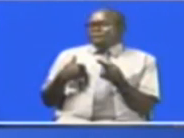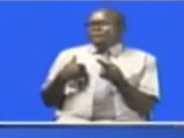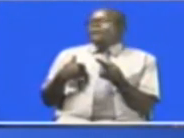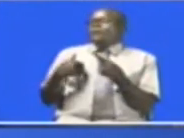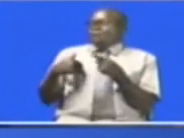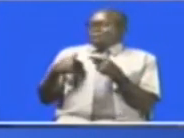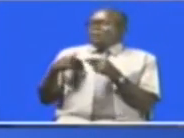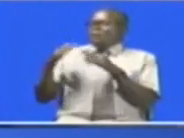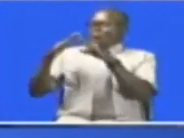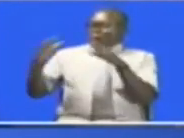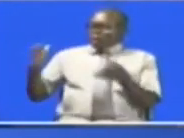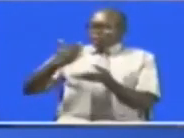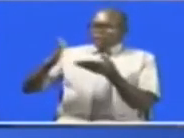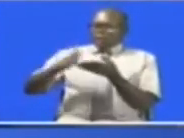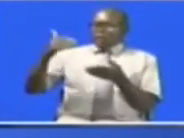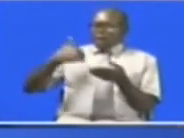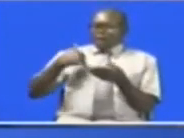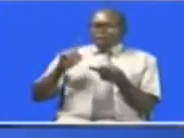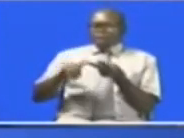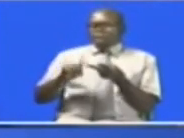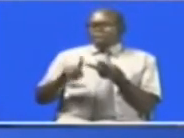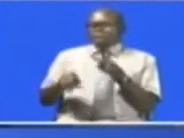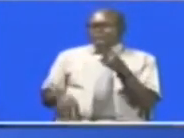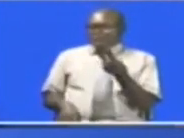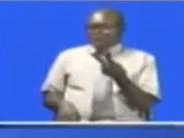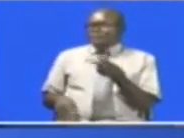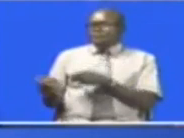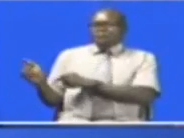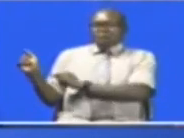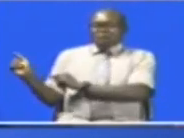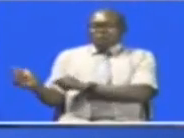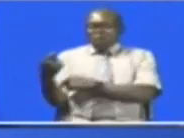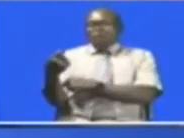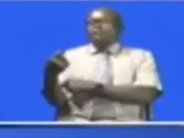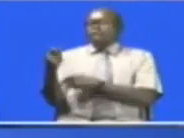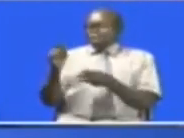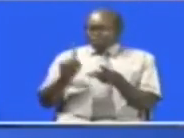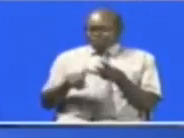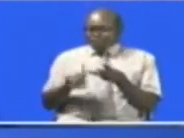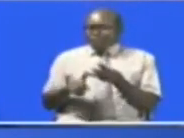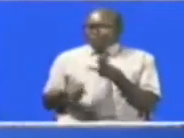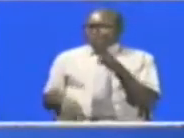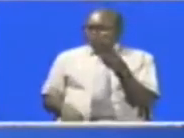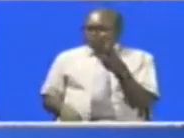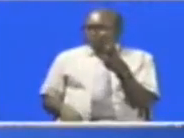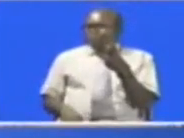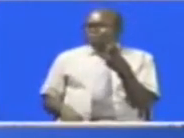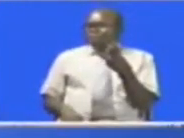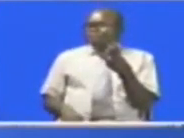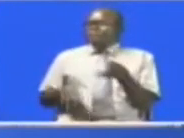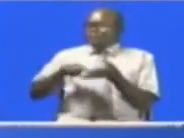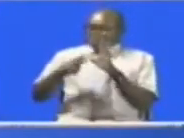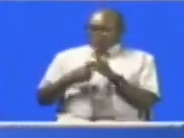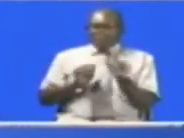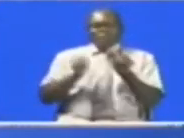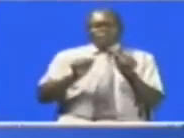and a real estate, and then golf. Yes. And then... So you're still